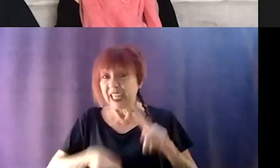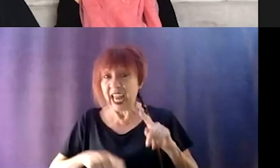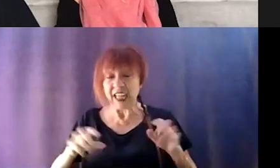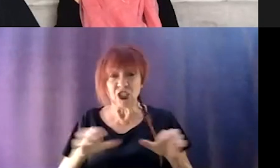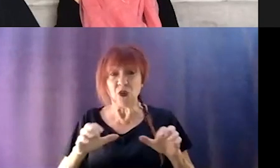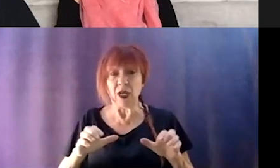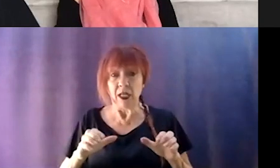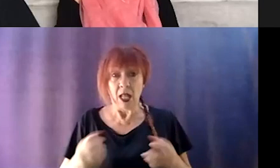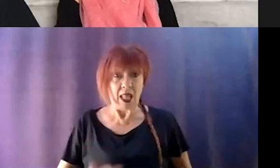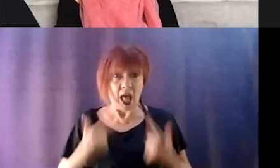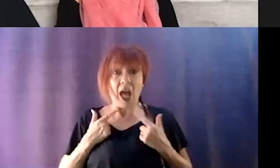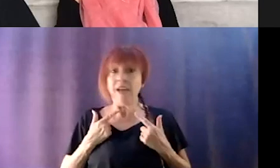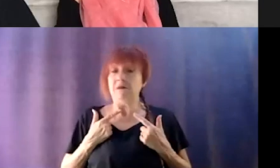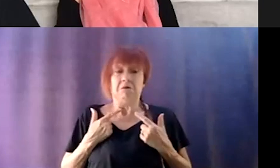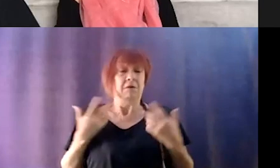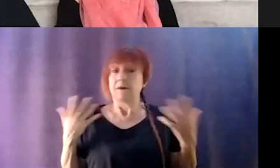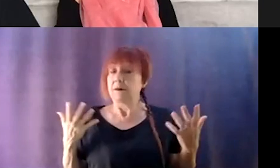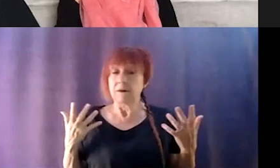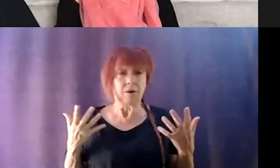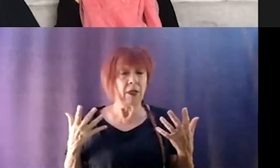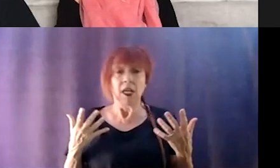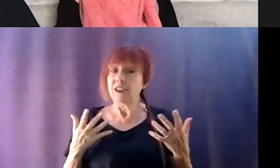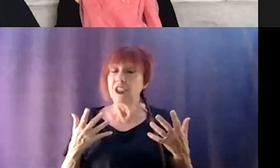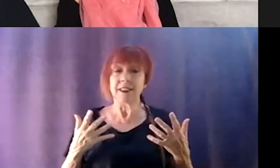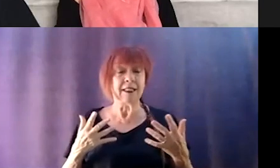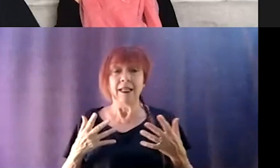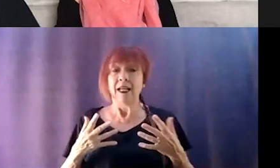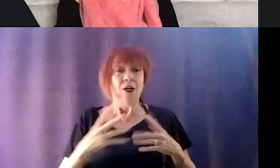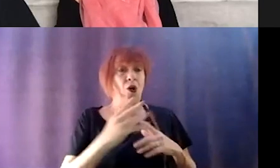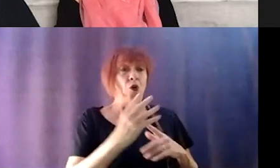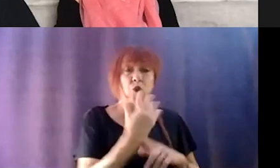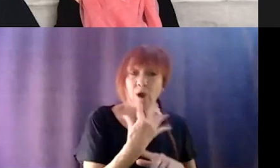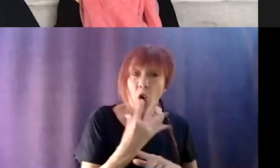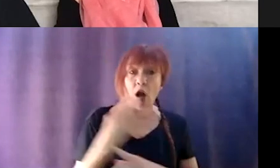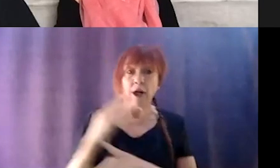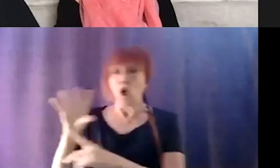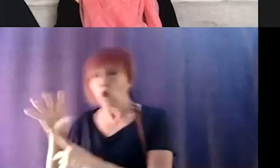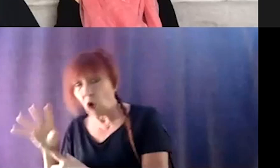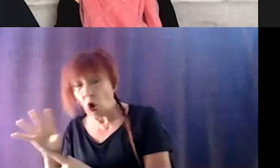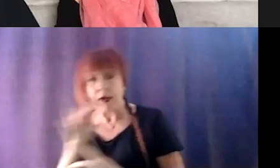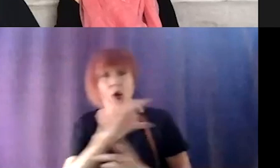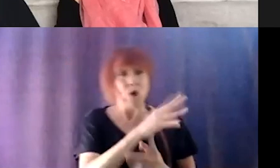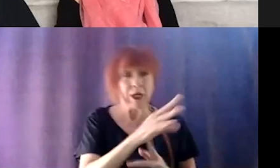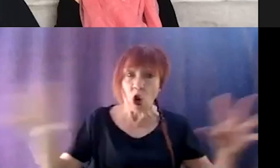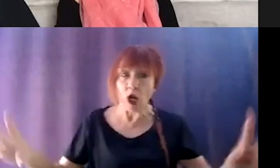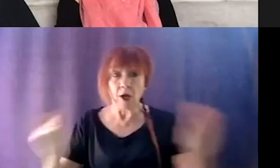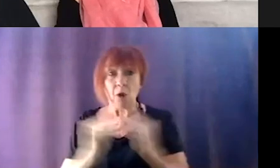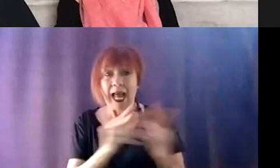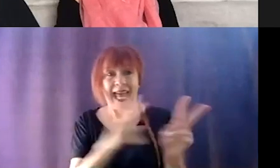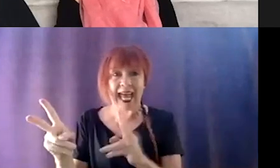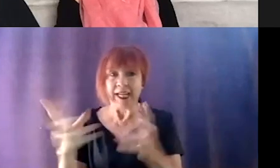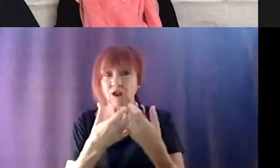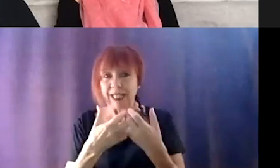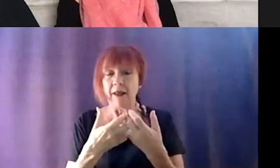physical, it's great just to create side by side, to have someone record something, you record something, and then edit it together. Like, there's